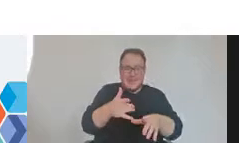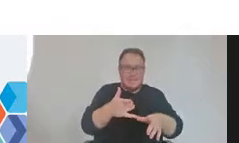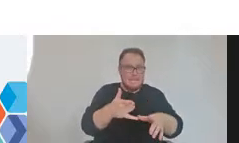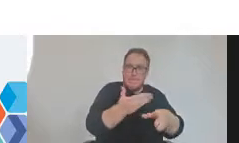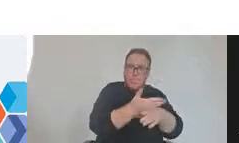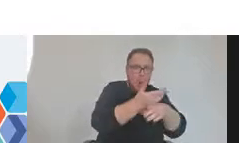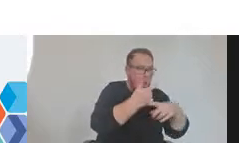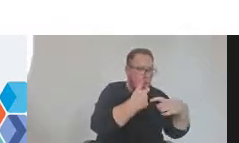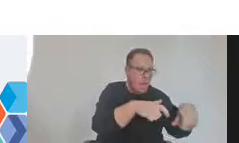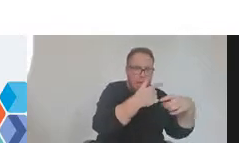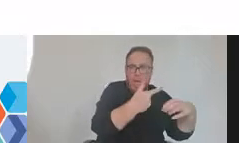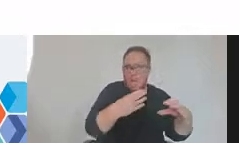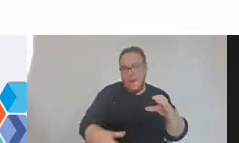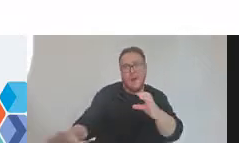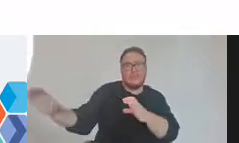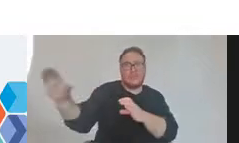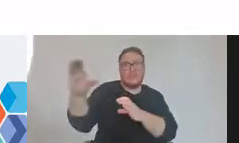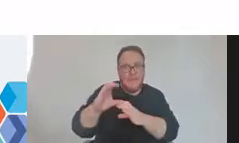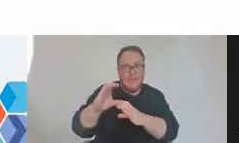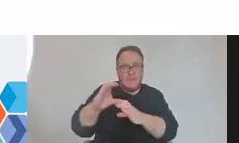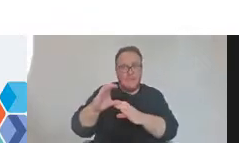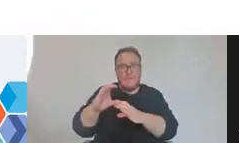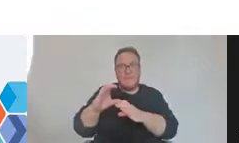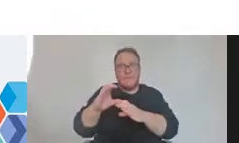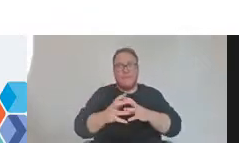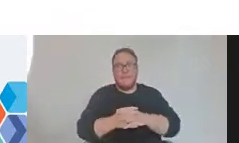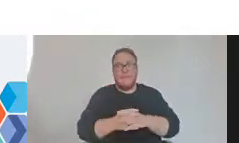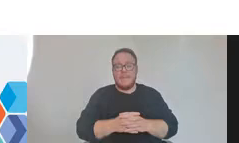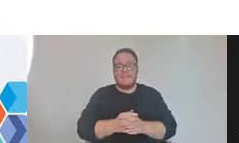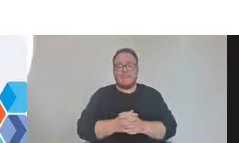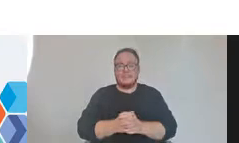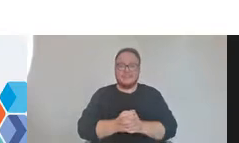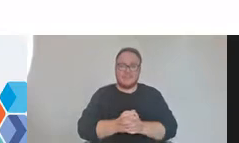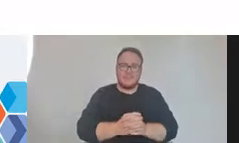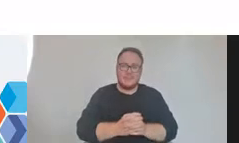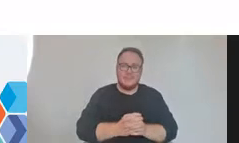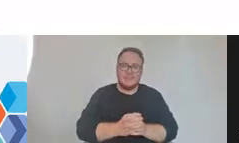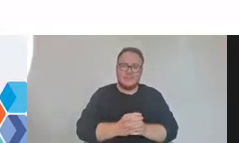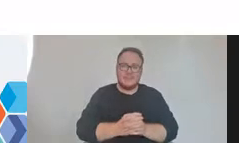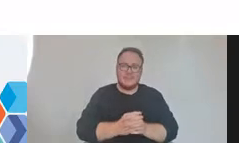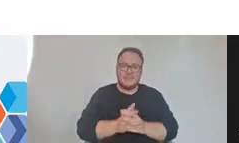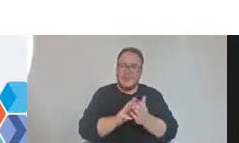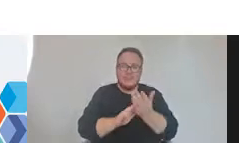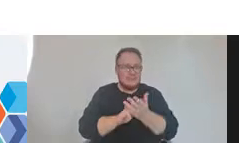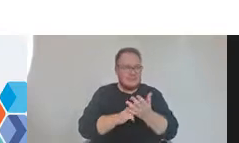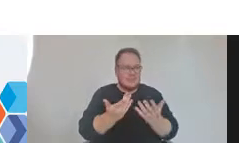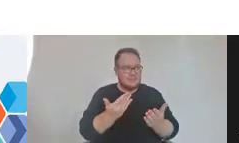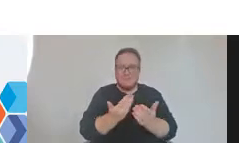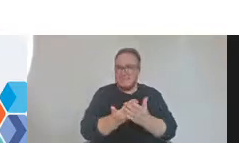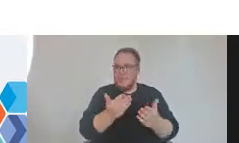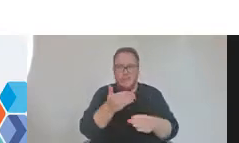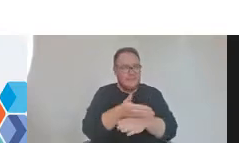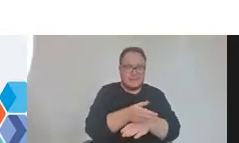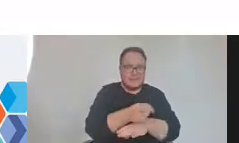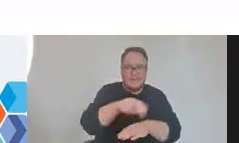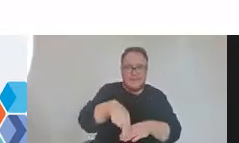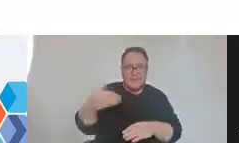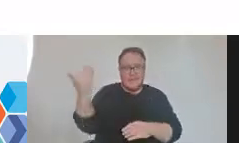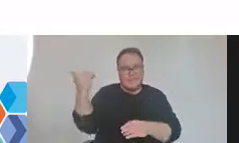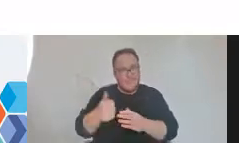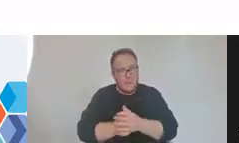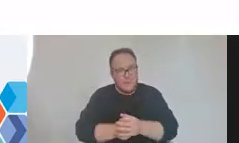running at about 114% of what they were pre-COVID. So we're even busier than normal, and on top of that, we've been delivering